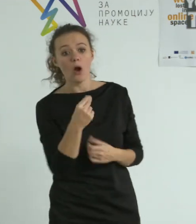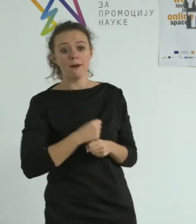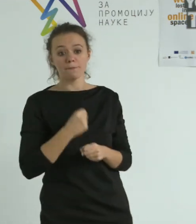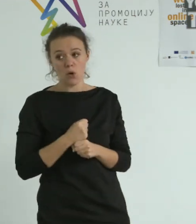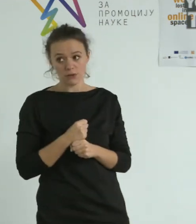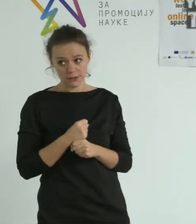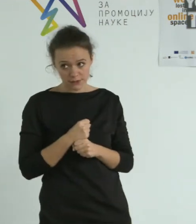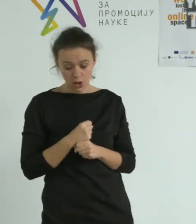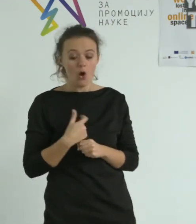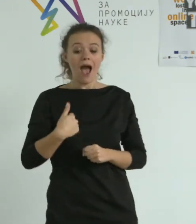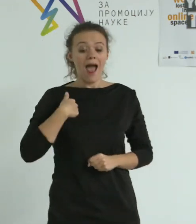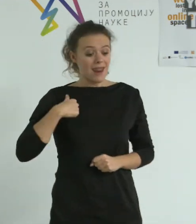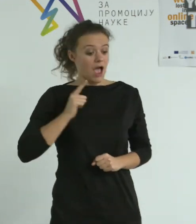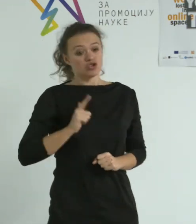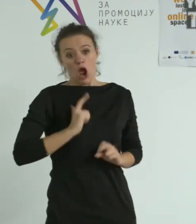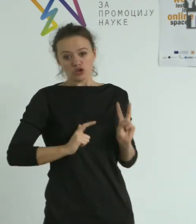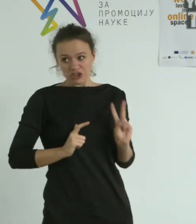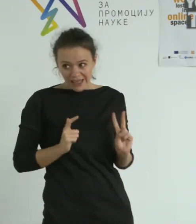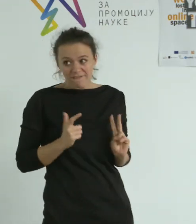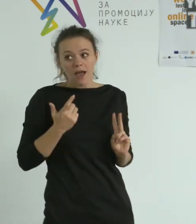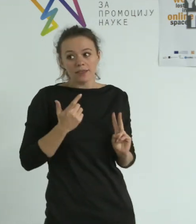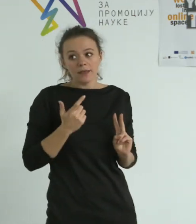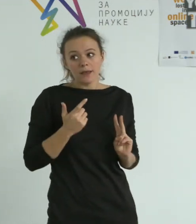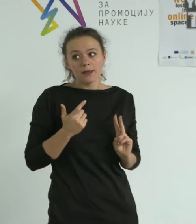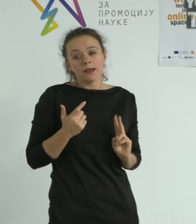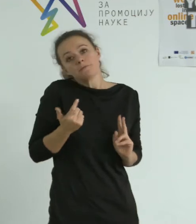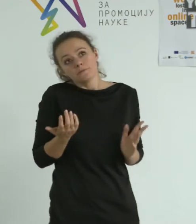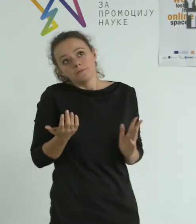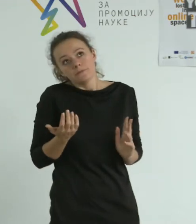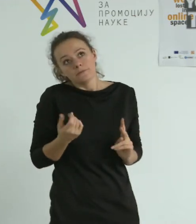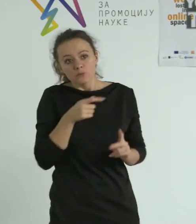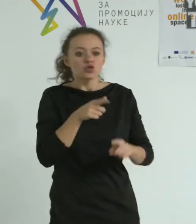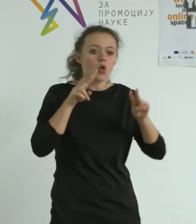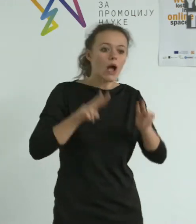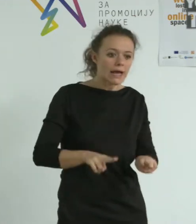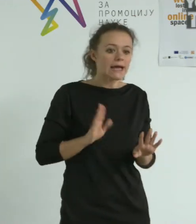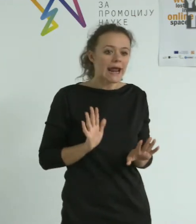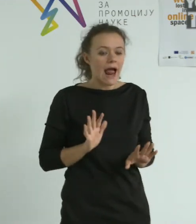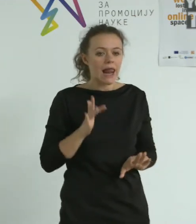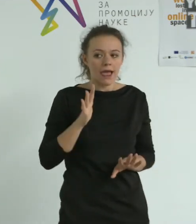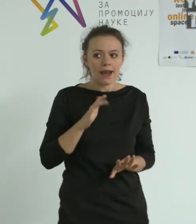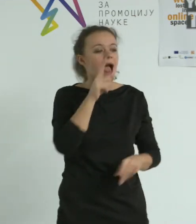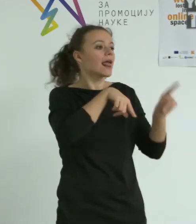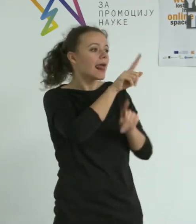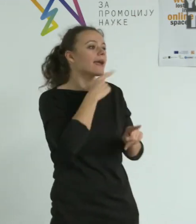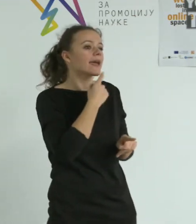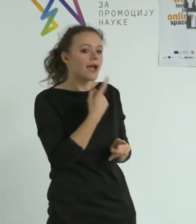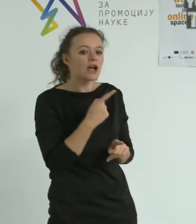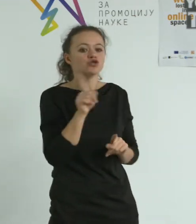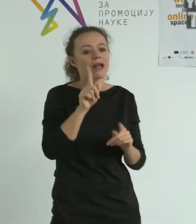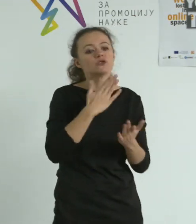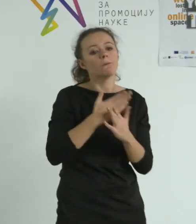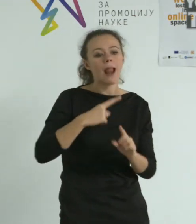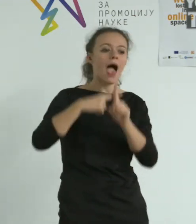And our expectations were, maybe, I'm usually realistic, and someone would say that I'm not